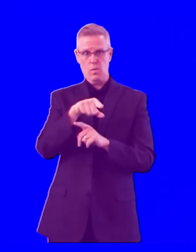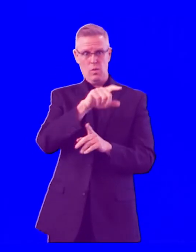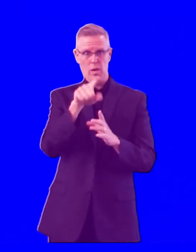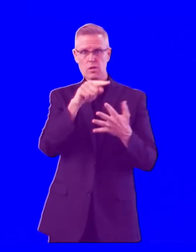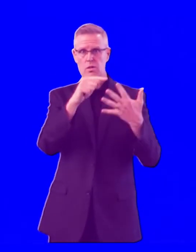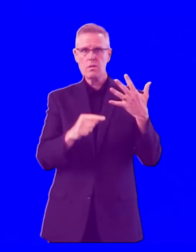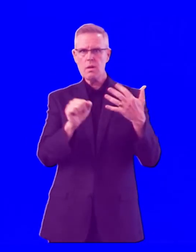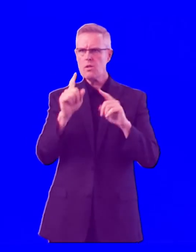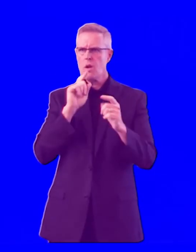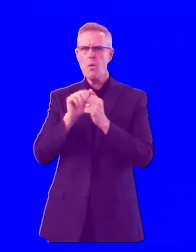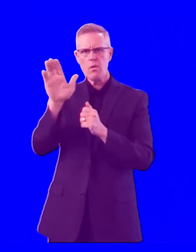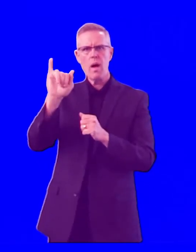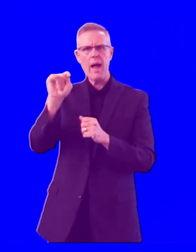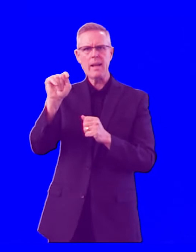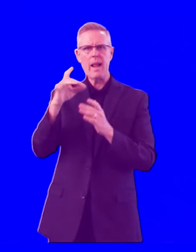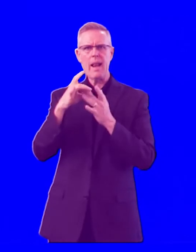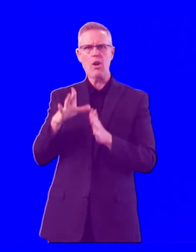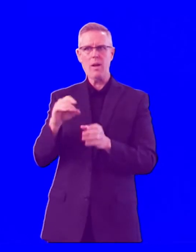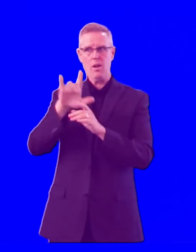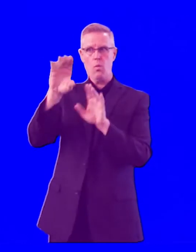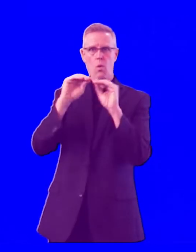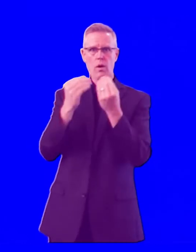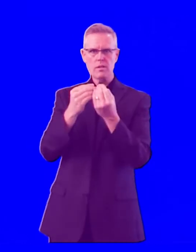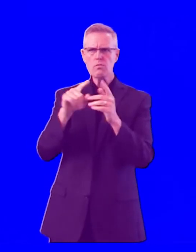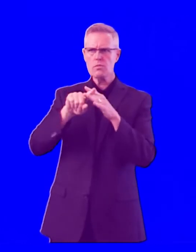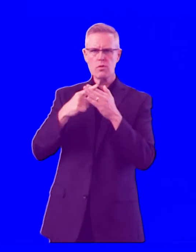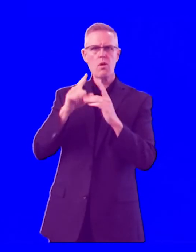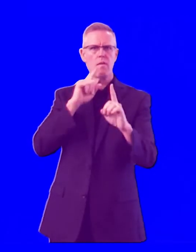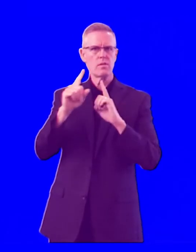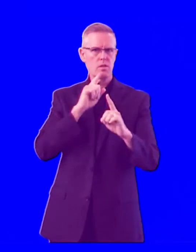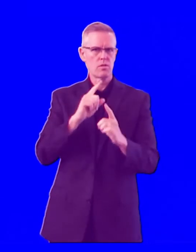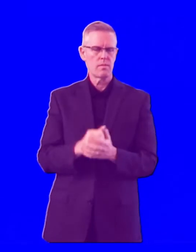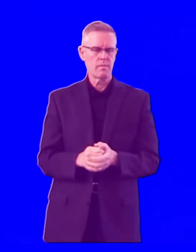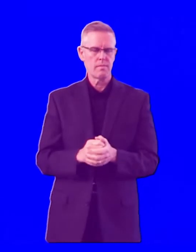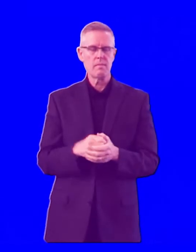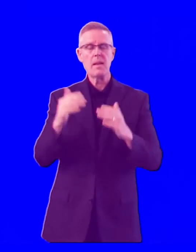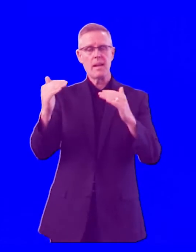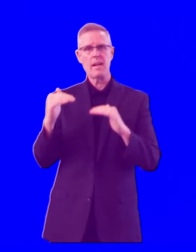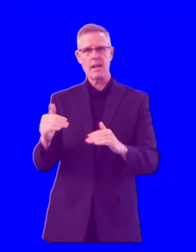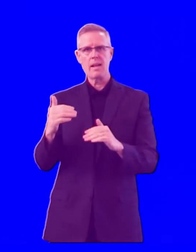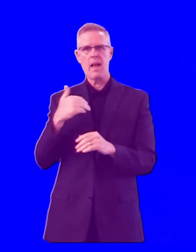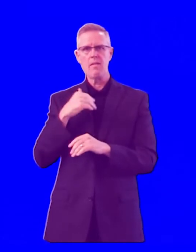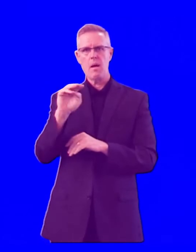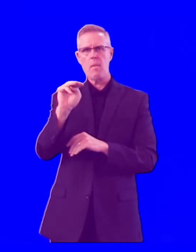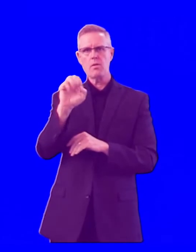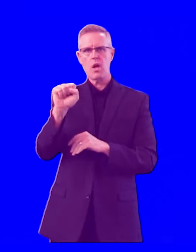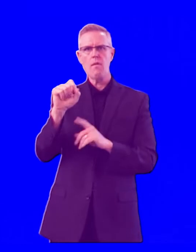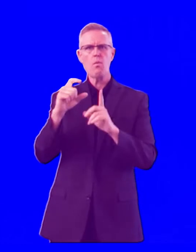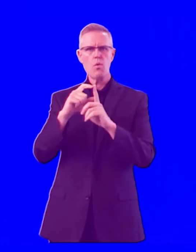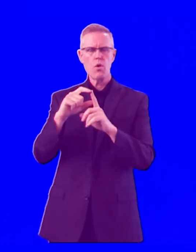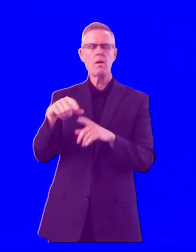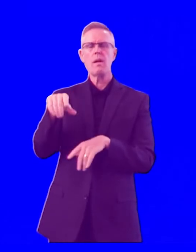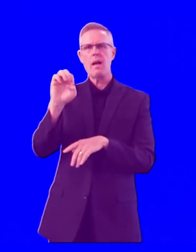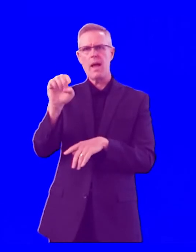to talk to your own IT leaders and get that conversation started. Next, we have Microsoft Word and